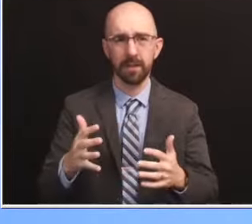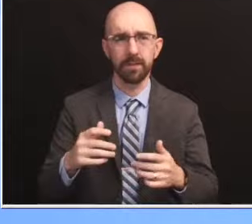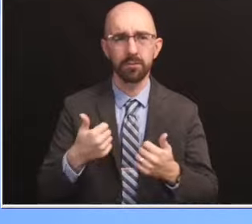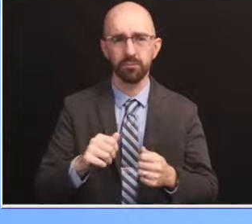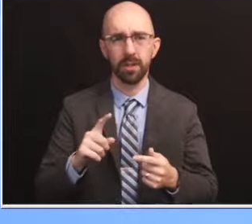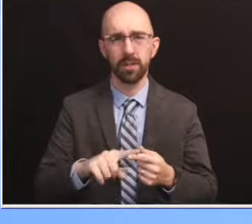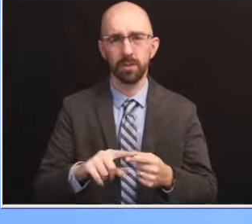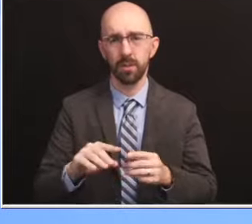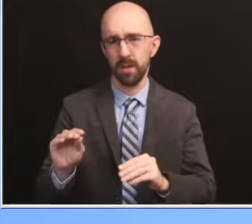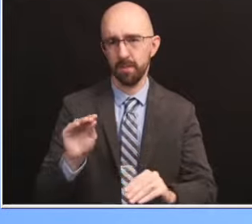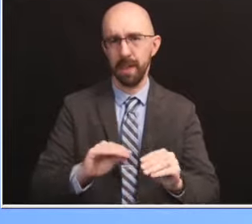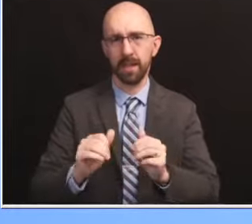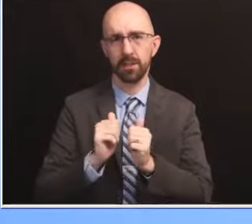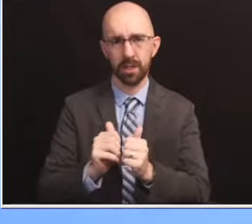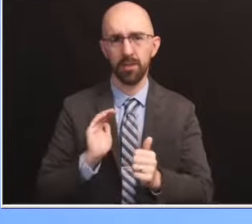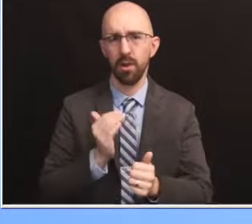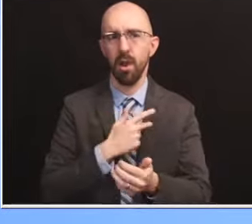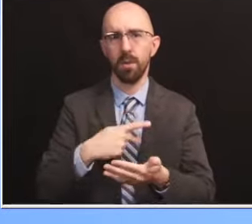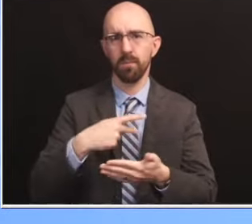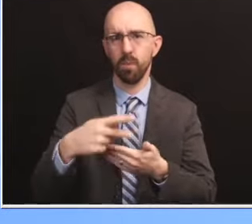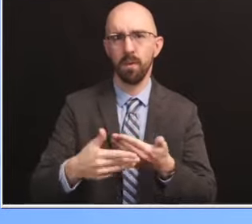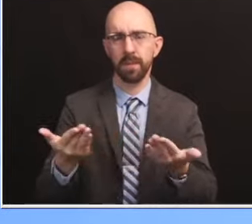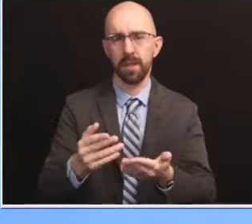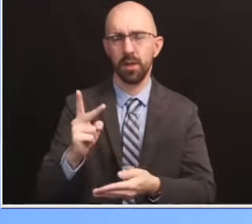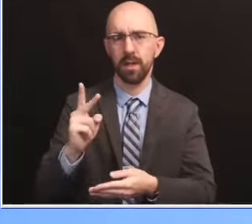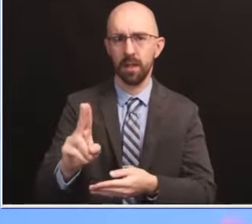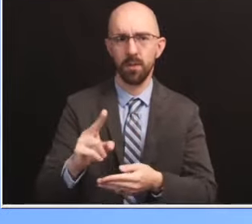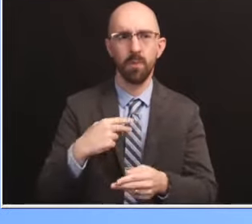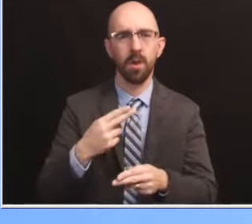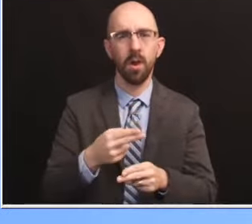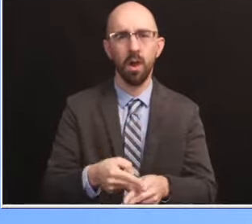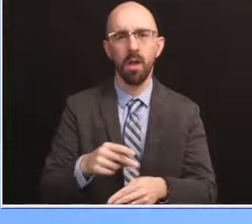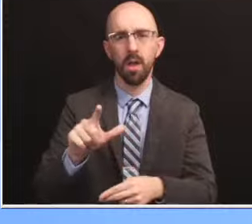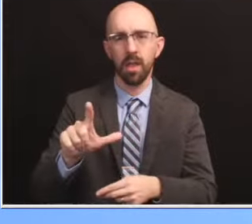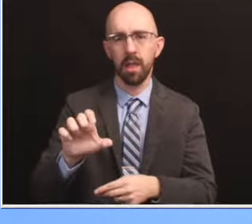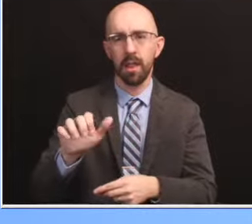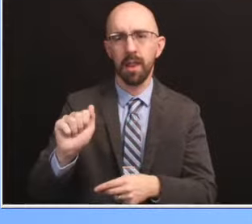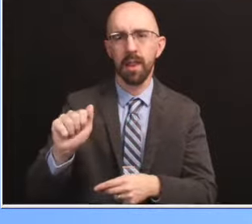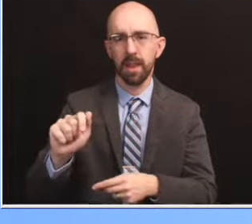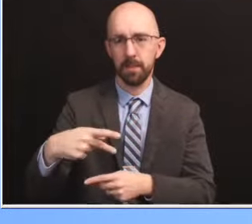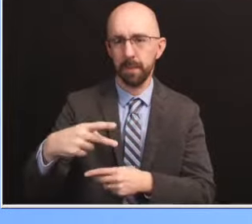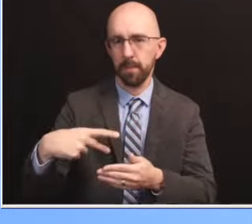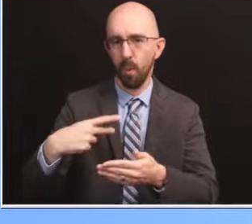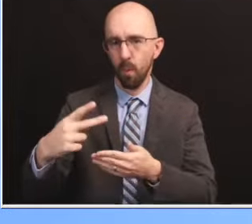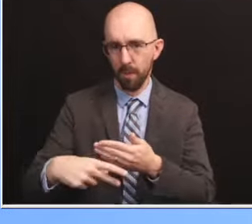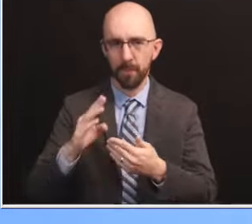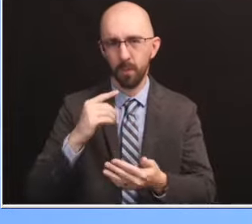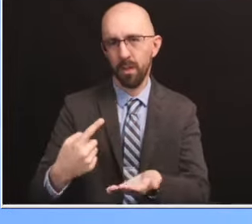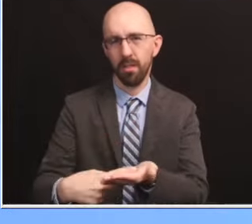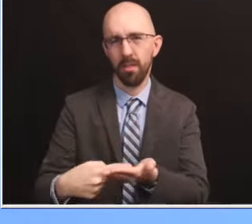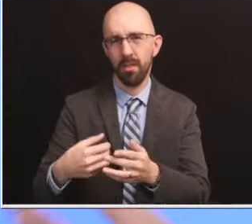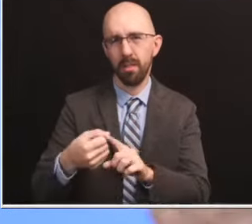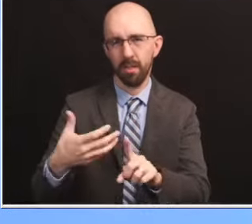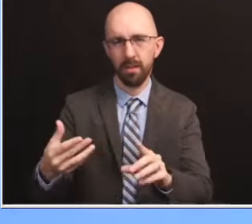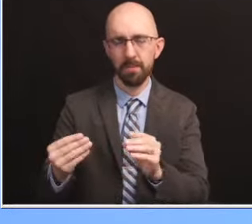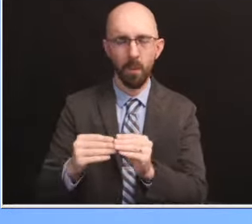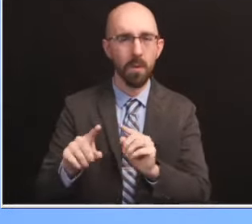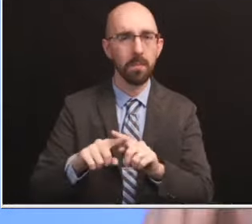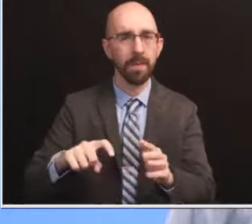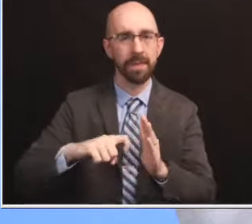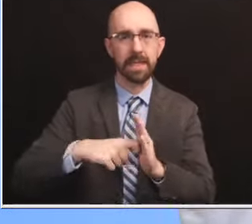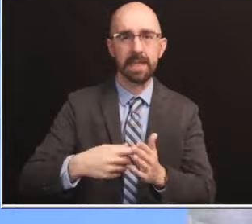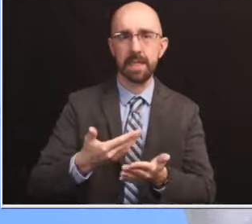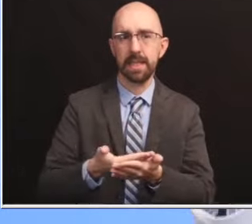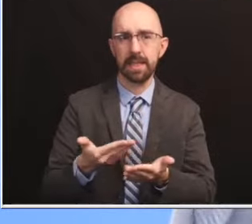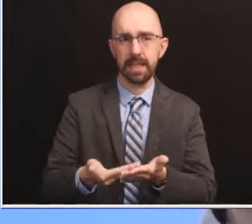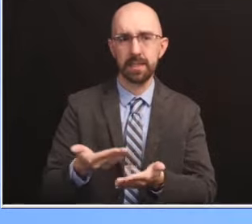together our own program here at KU. We call it the LEAP program. We're going to talk about that a little bit. But The key ingredients being, probably